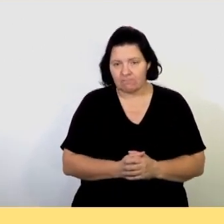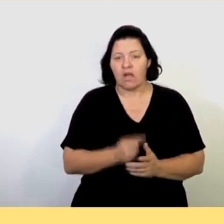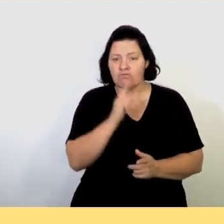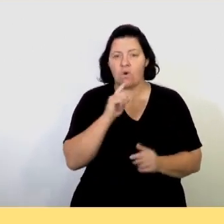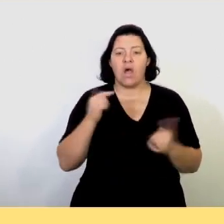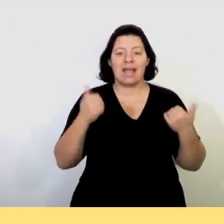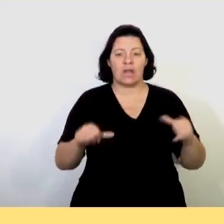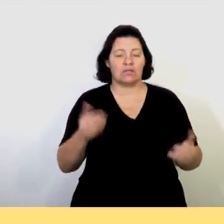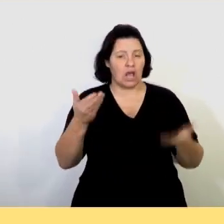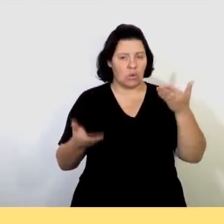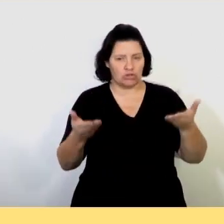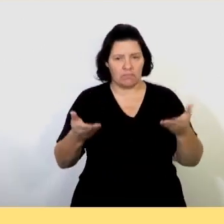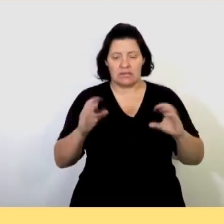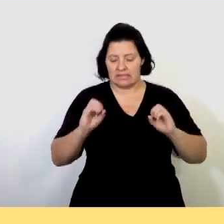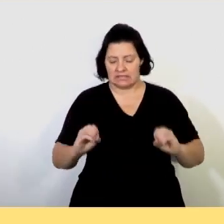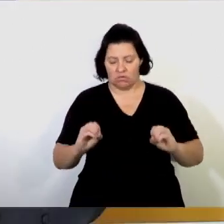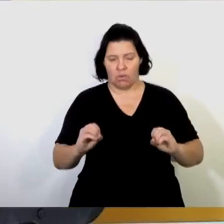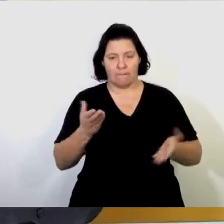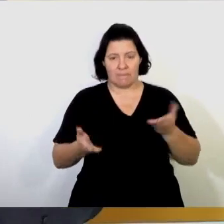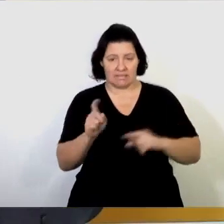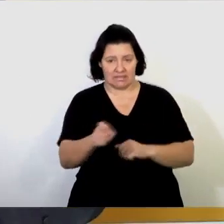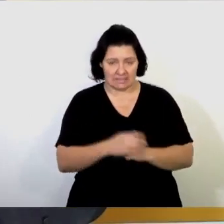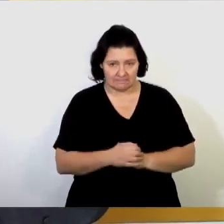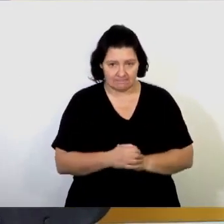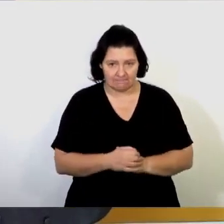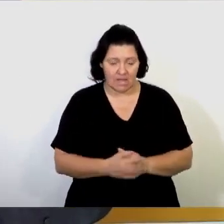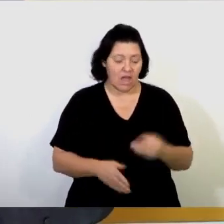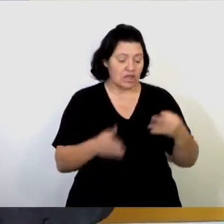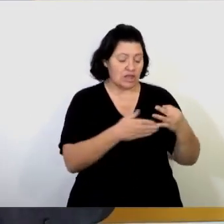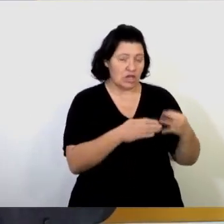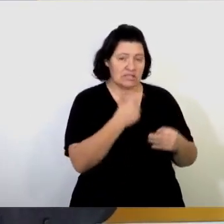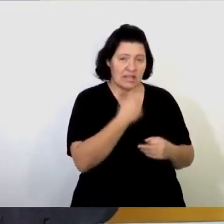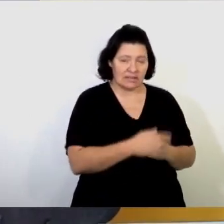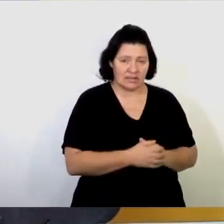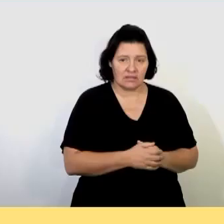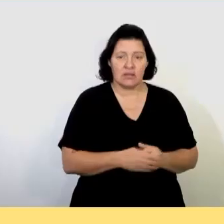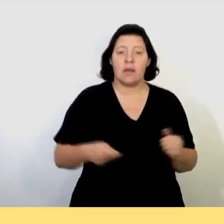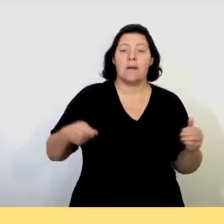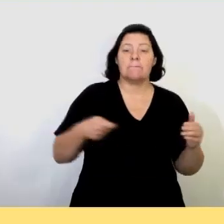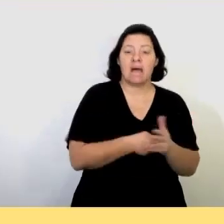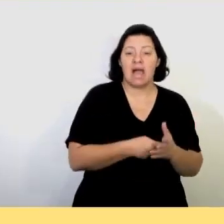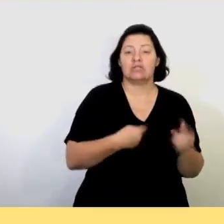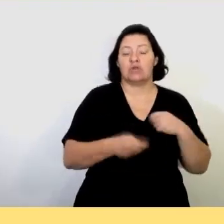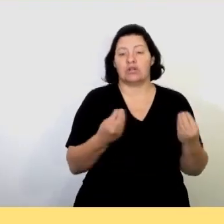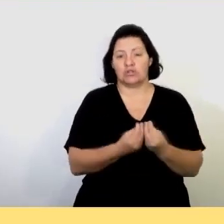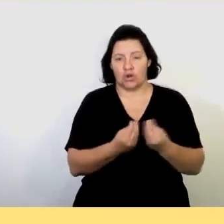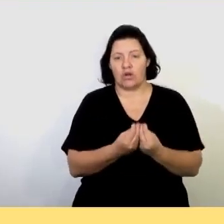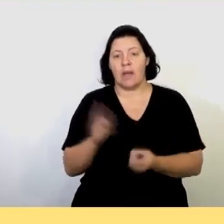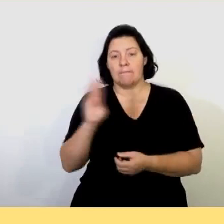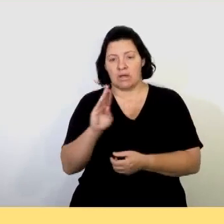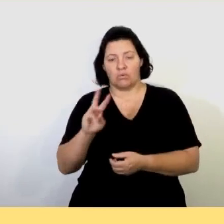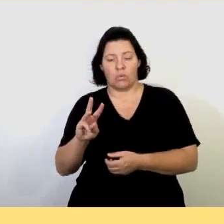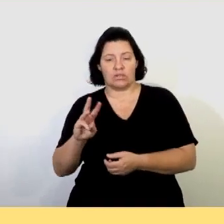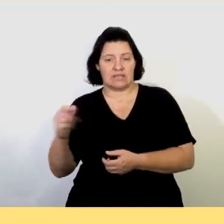Remember, your accounting equation has to balance. The third one says, purchase trading stock from